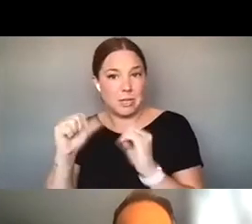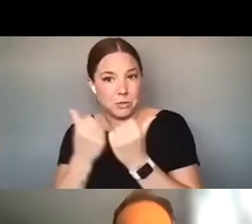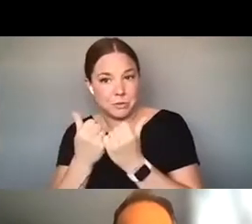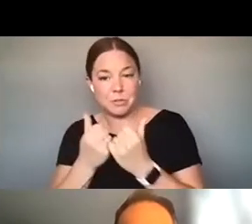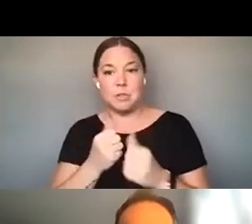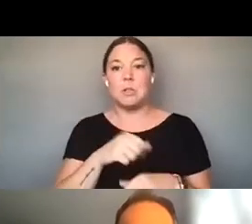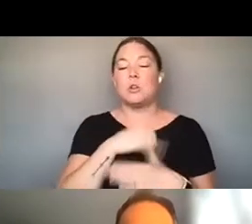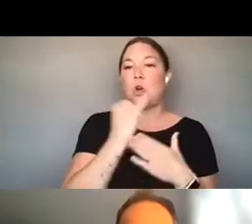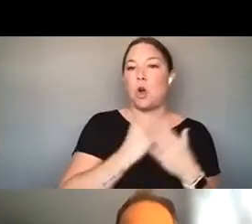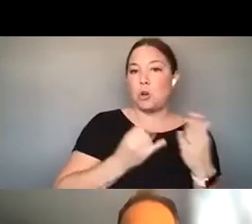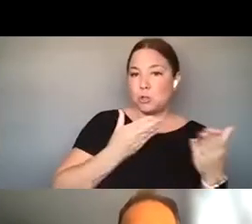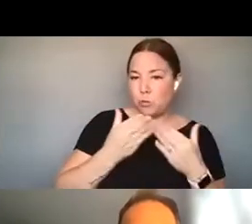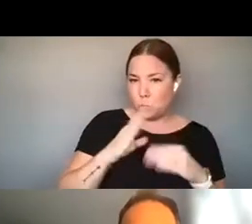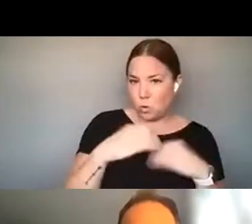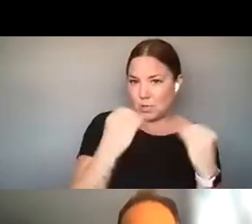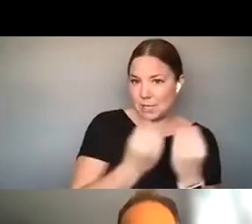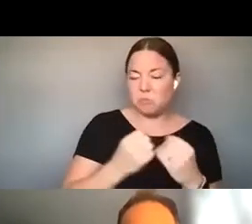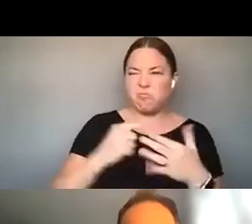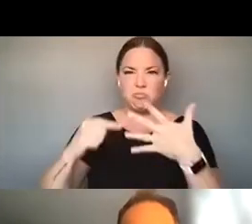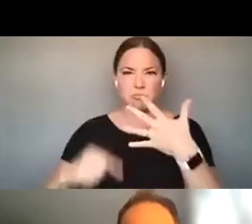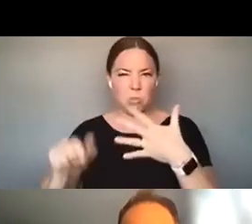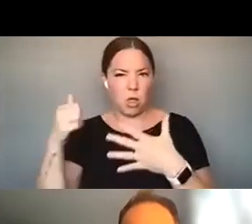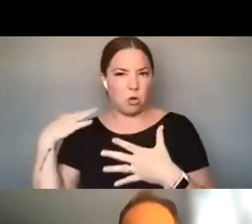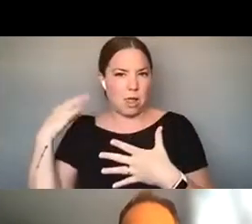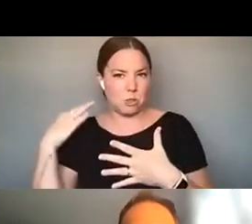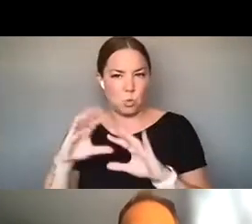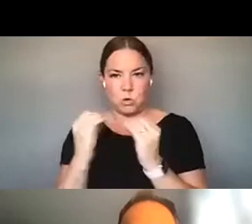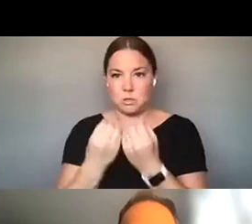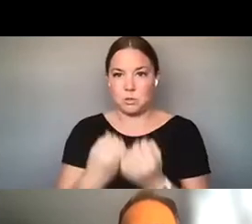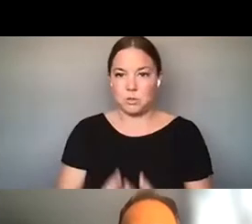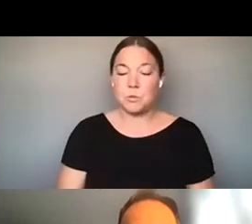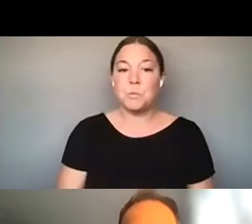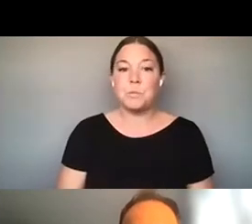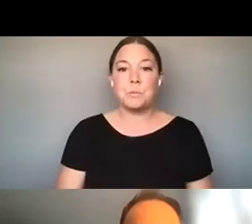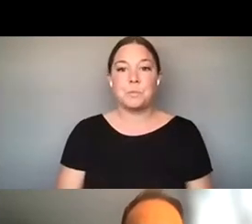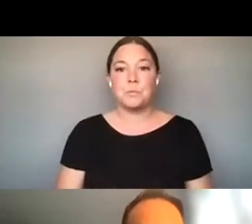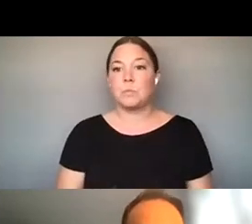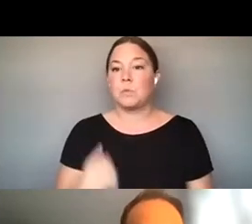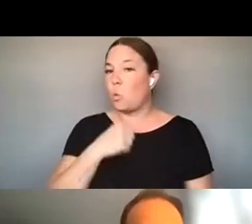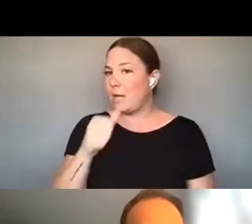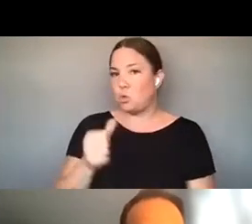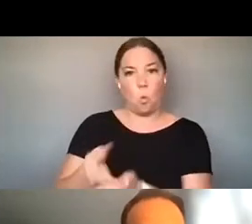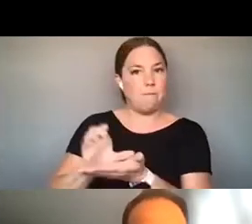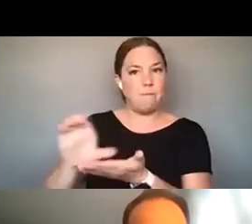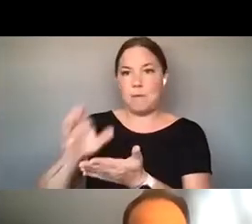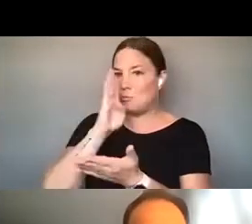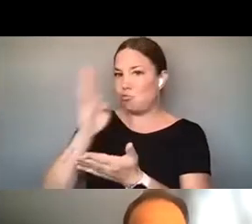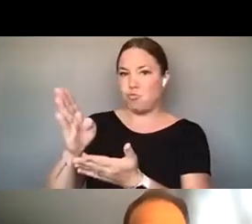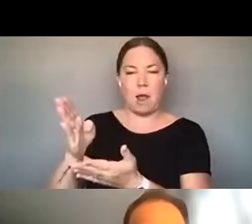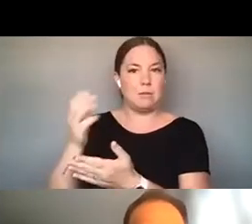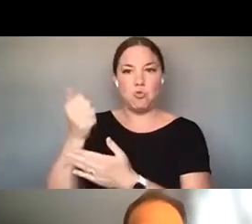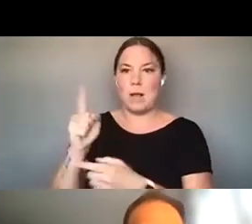organizations, and other eligible organizations. We do not fund direct grants to individuals.